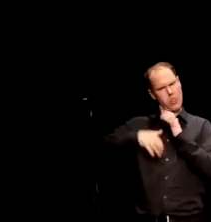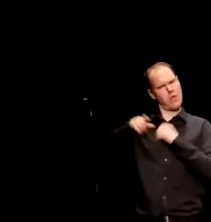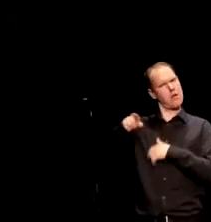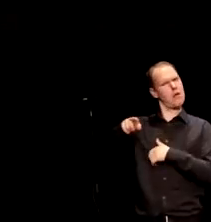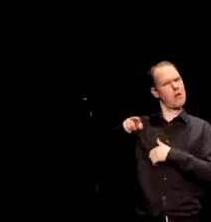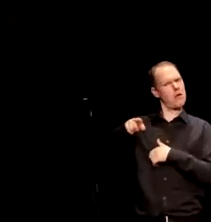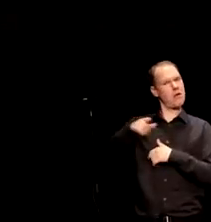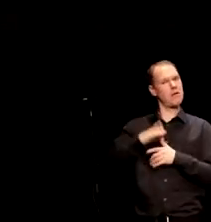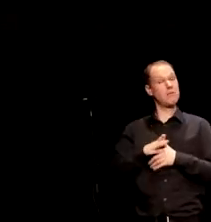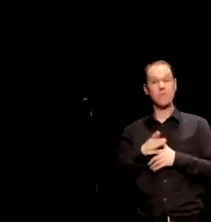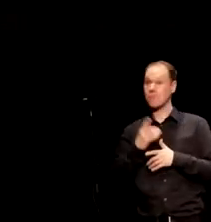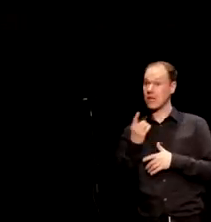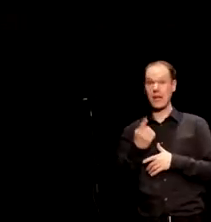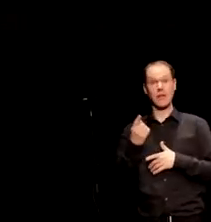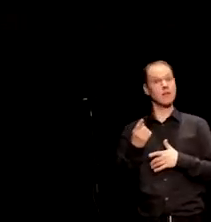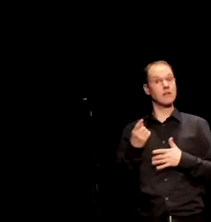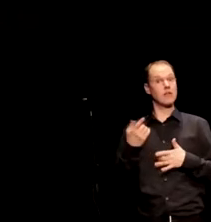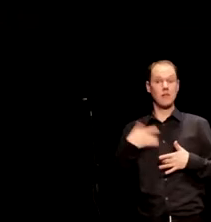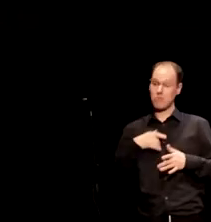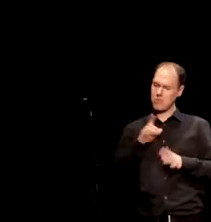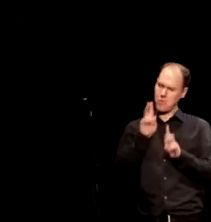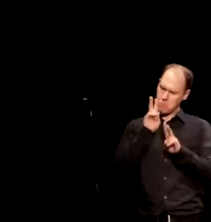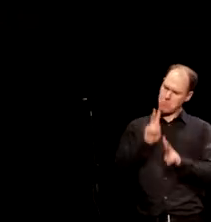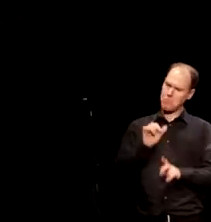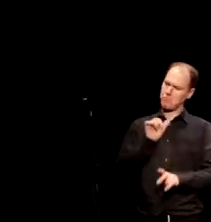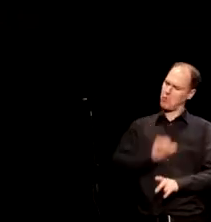he was in absolute earnest.